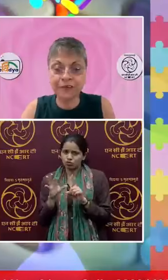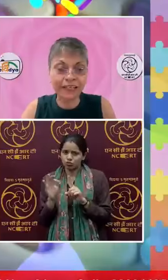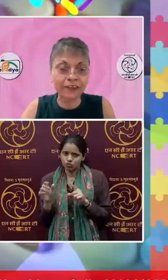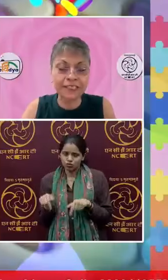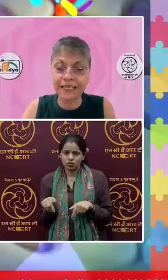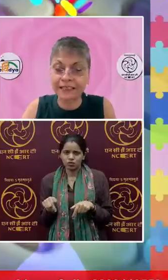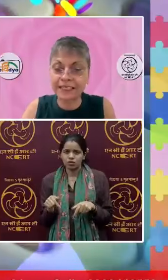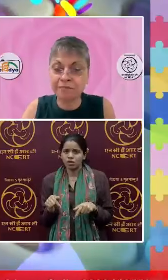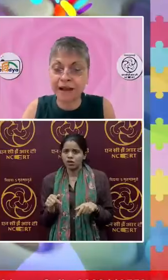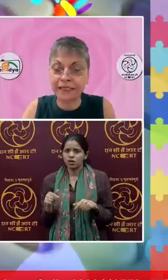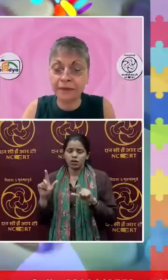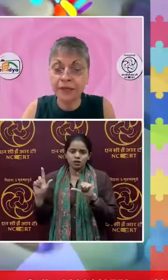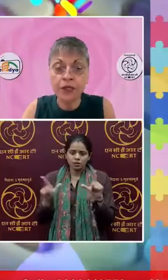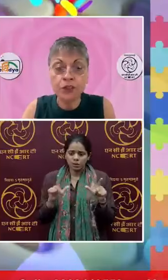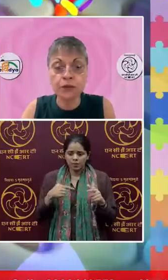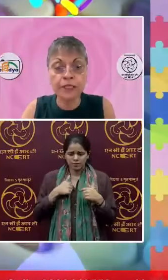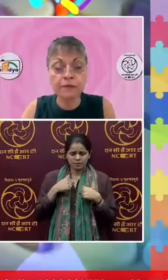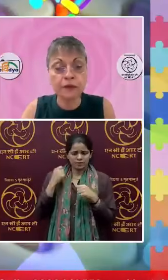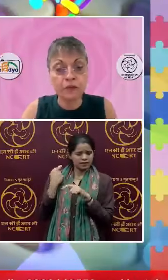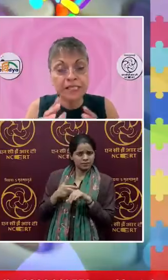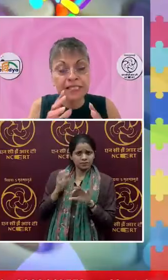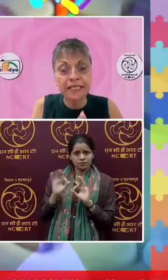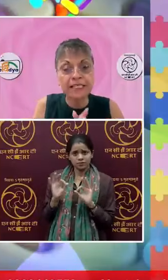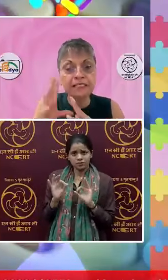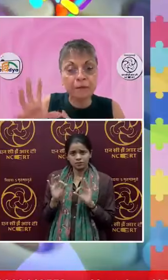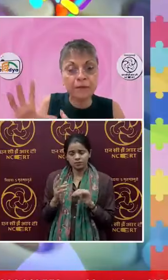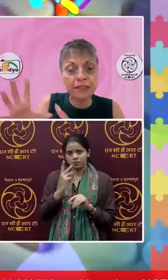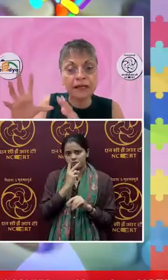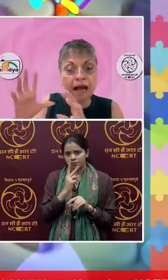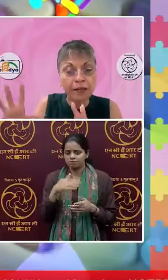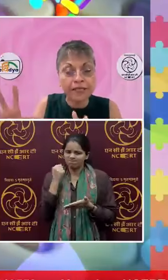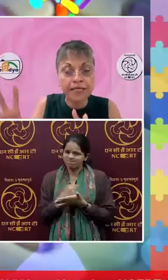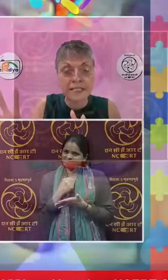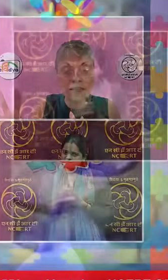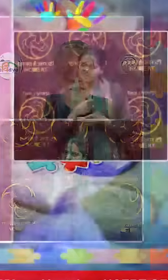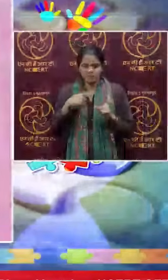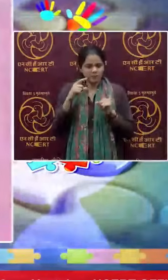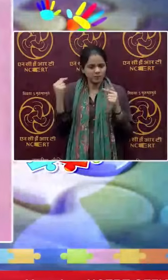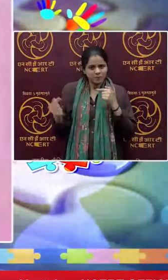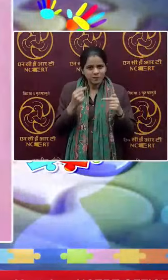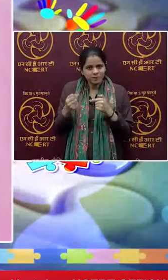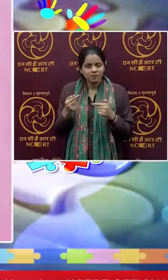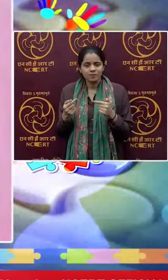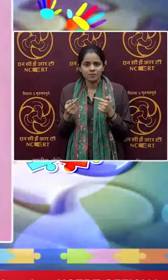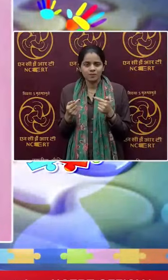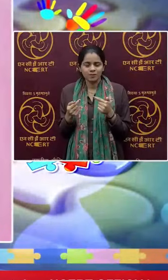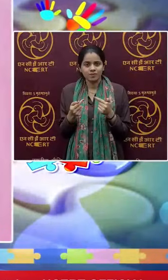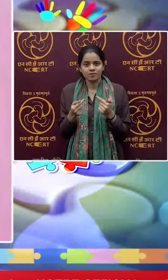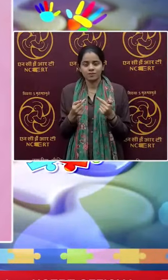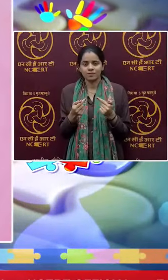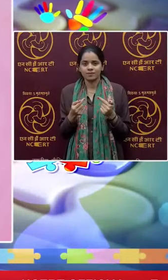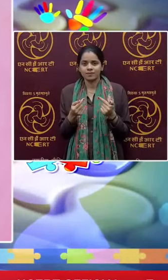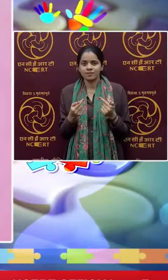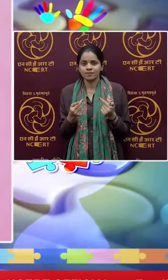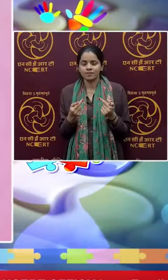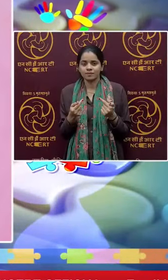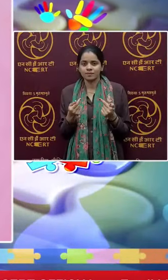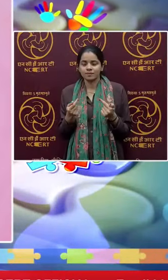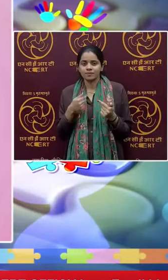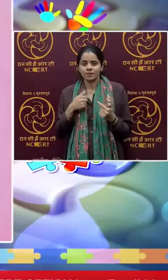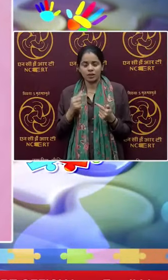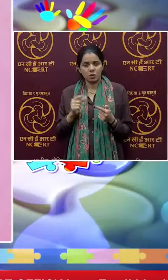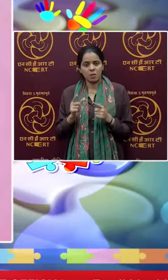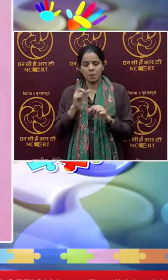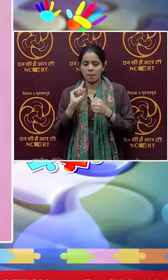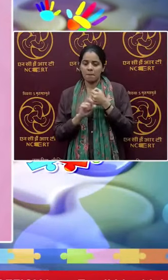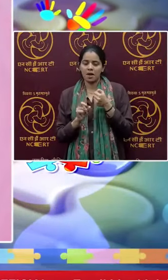It's somewhere there on the slide, doesn't matter. So they would be seen as stubborn and argumentative, and they often get